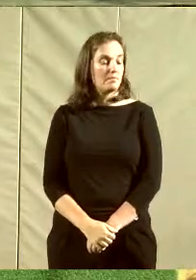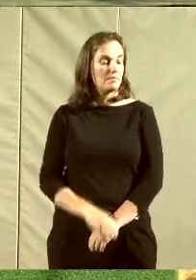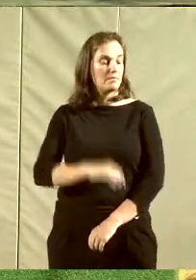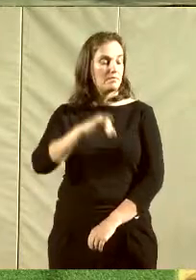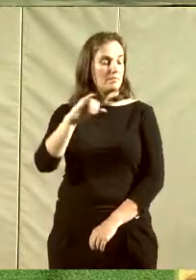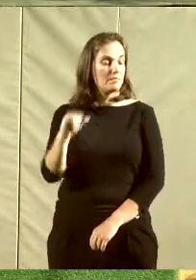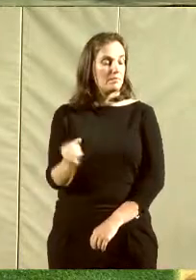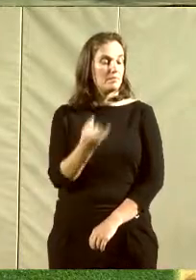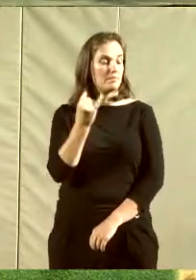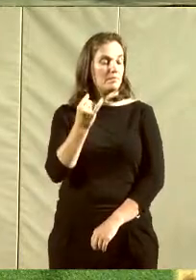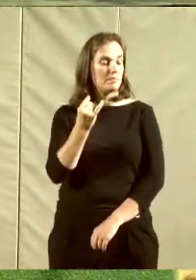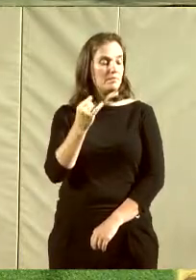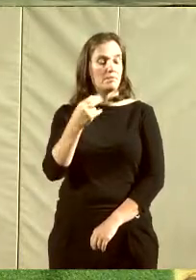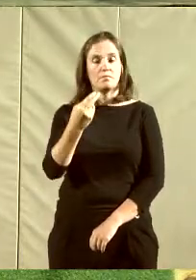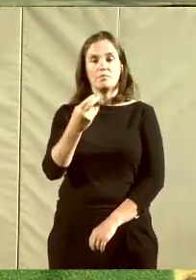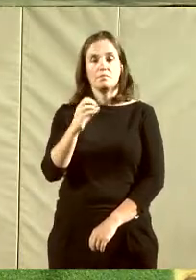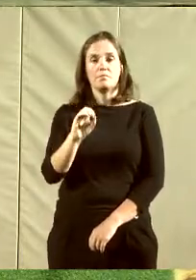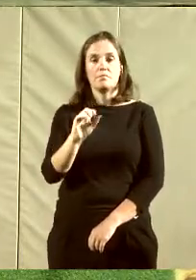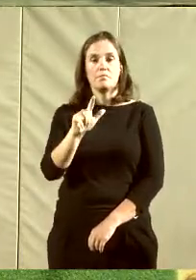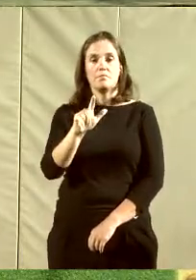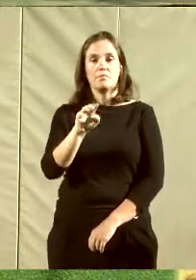Jordan Page Holmes.